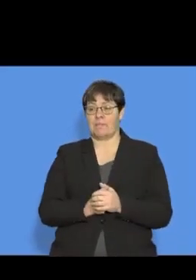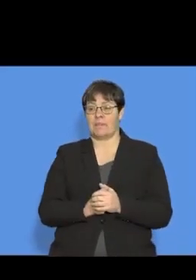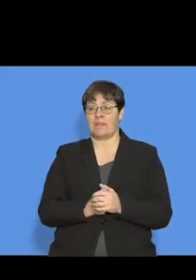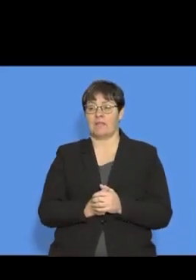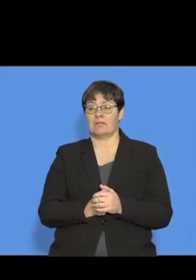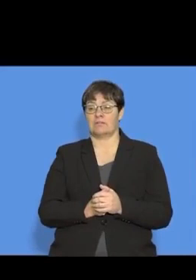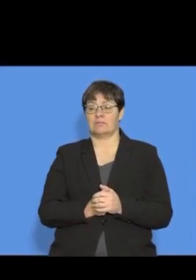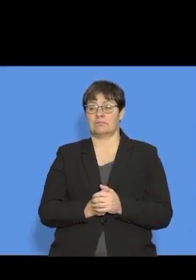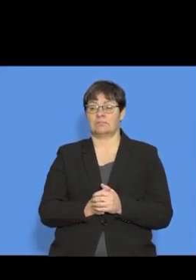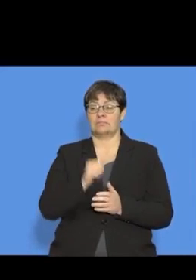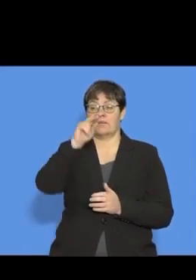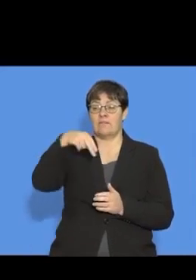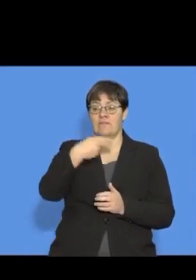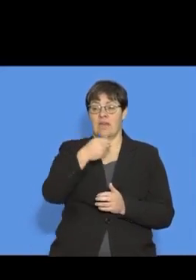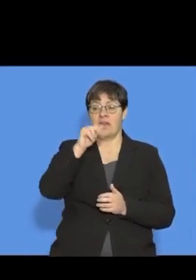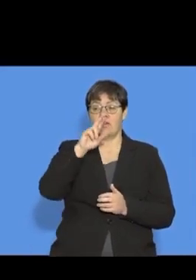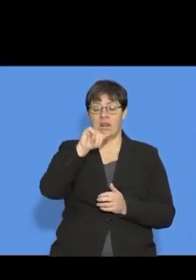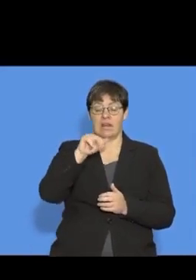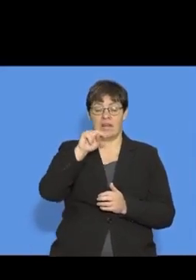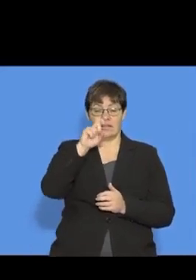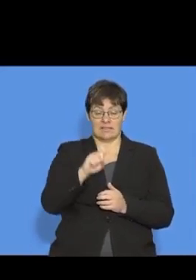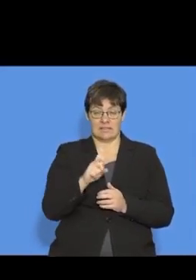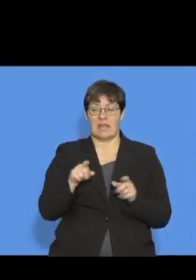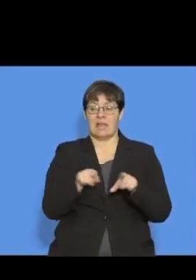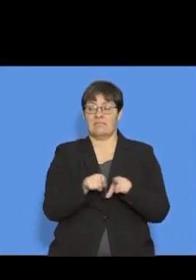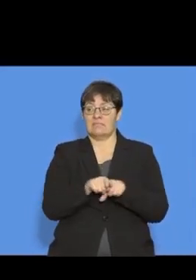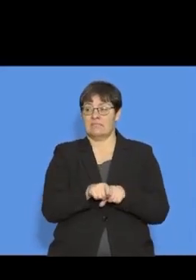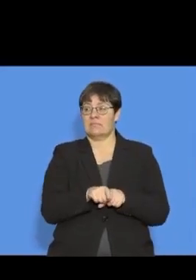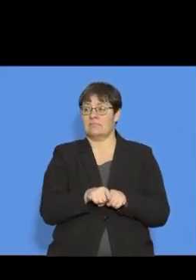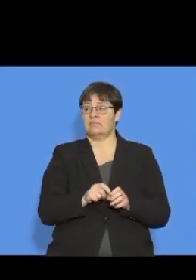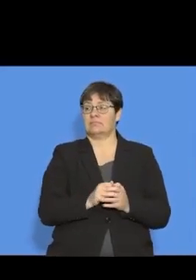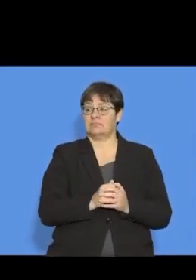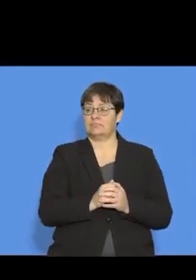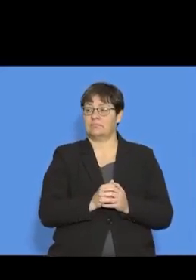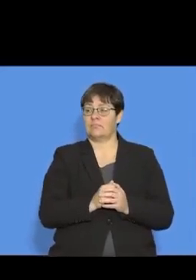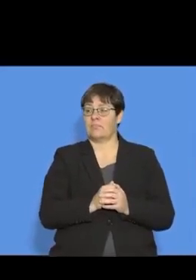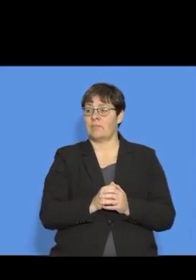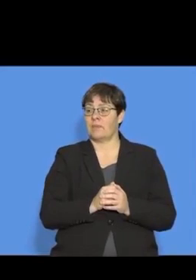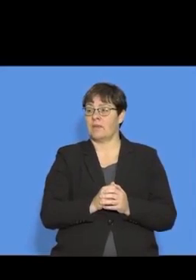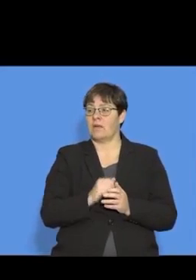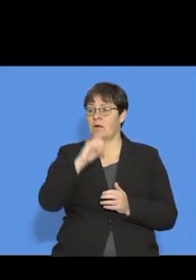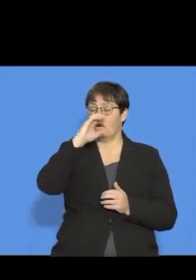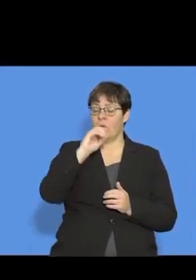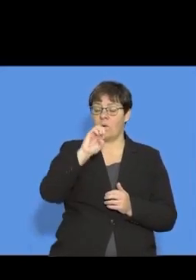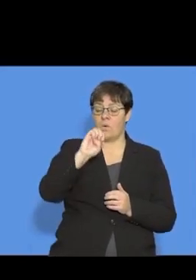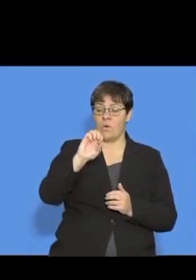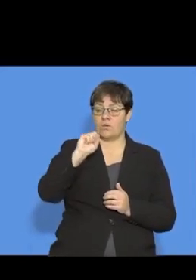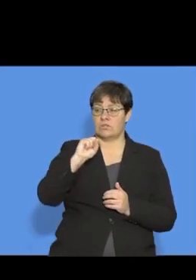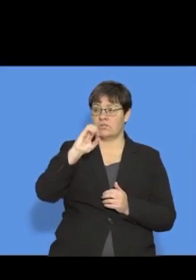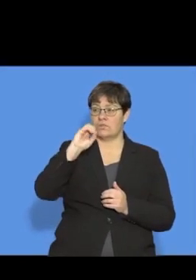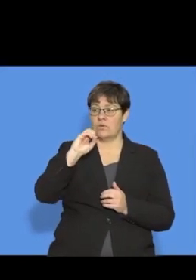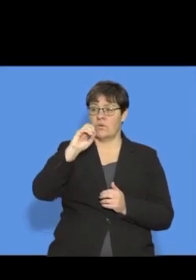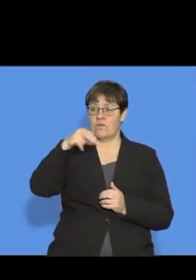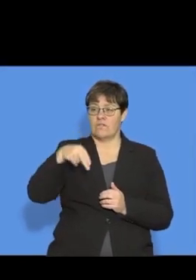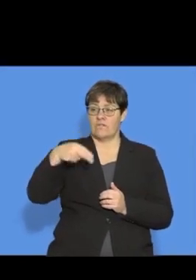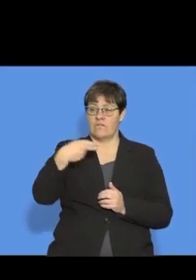We then move from the mouth into the pharynx and the esophagus. So when we look at the pharynx here, and then we look at the tube that